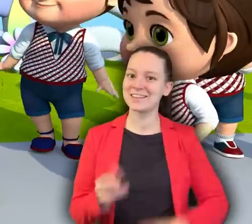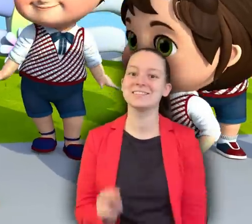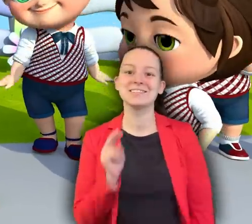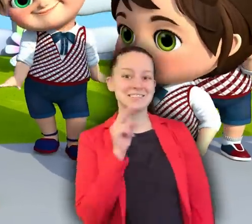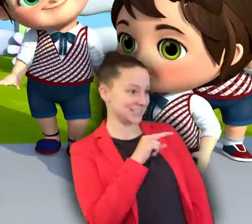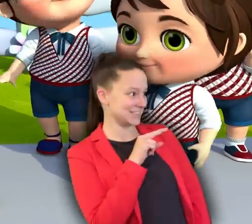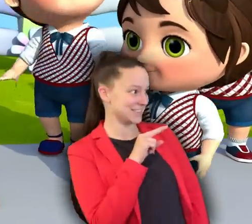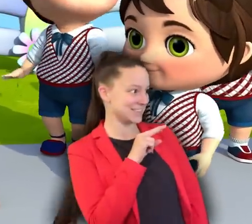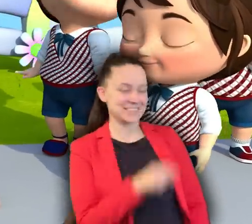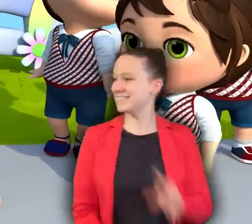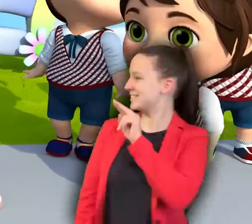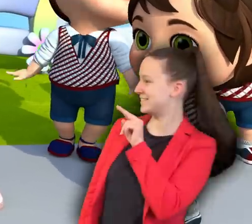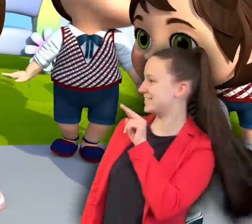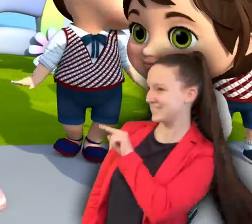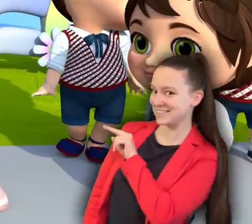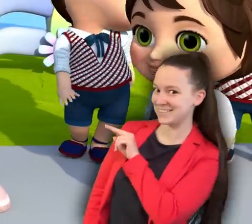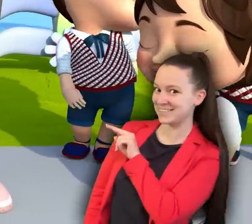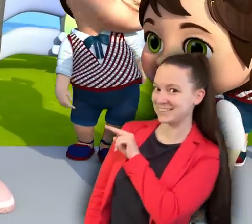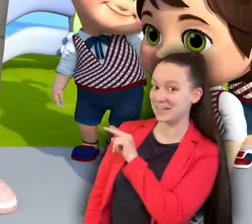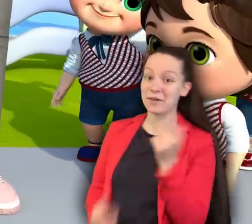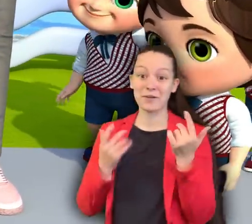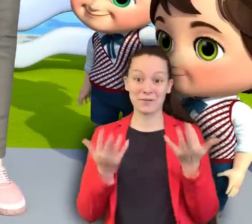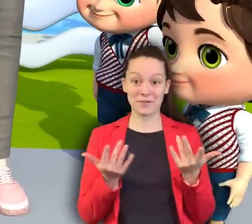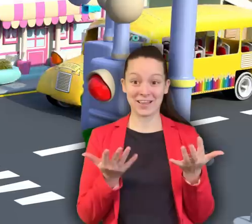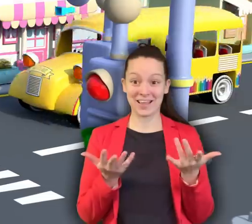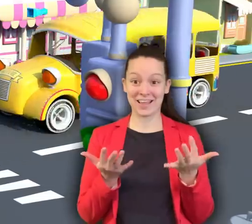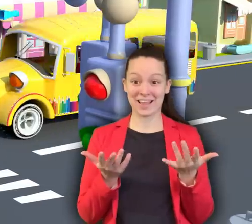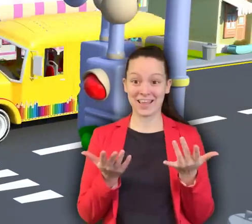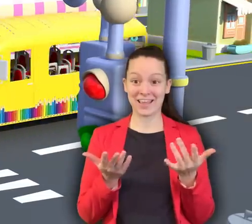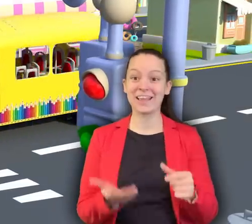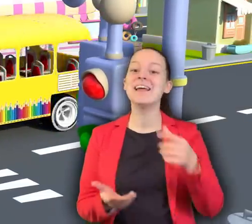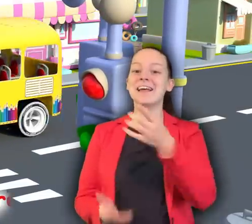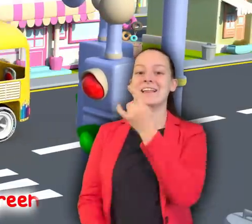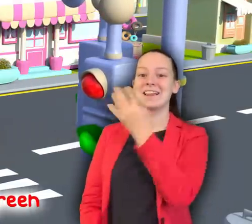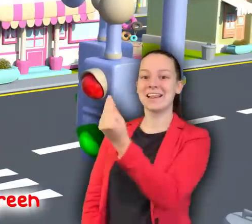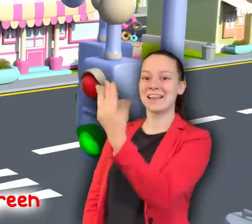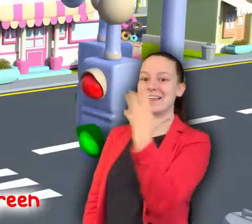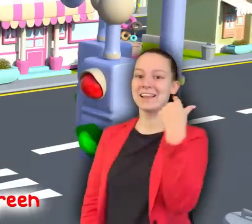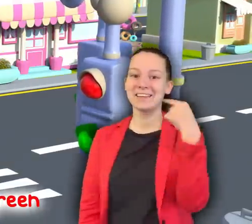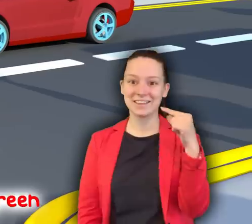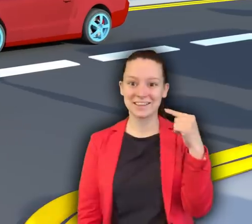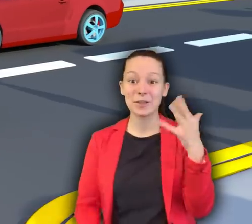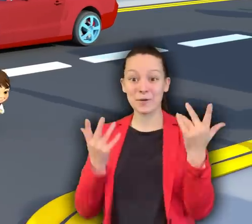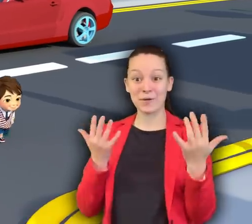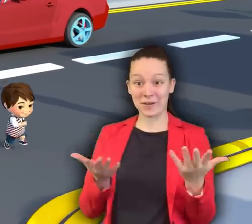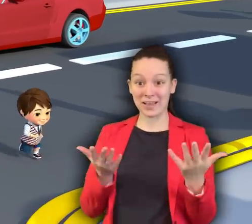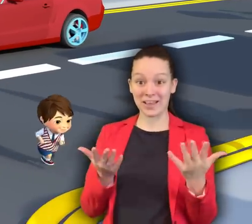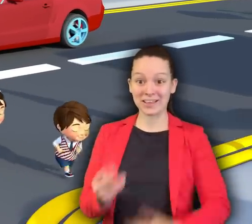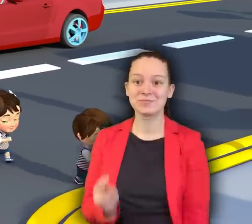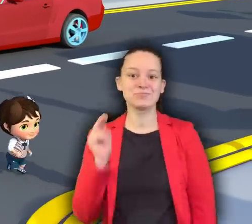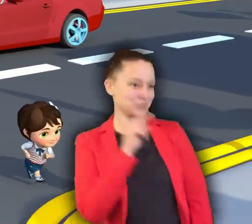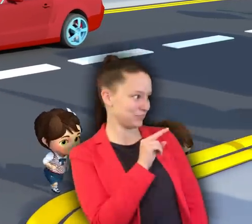then you look left and you look right better wait up till the light goes green